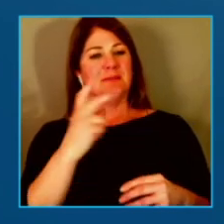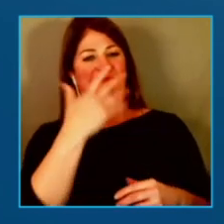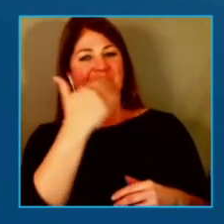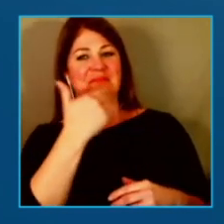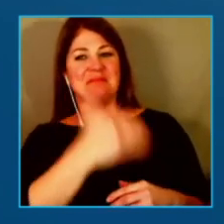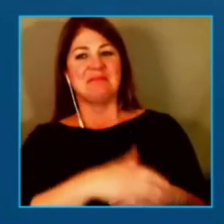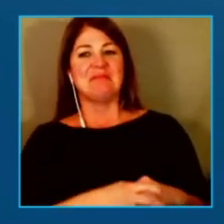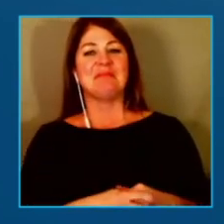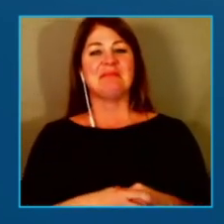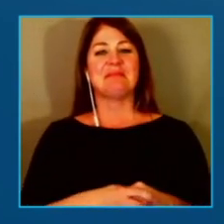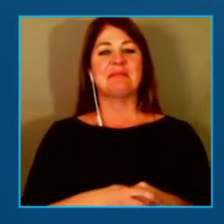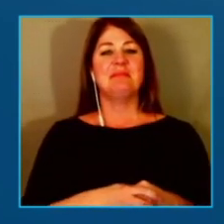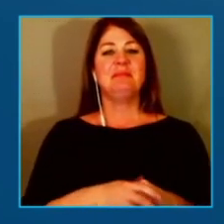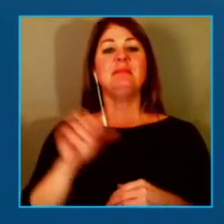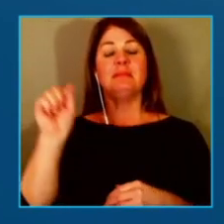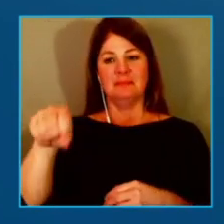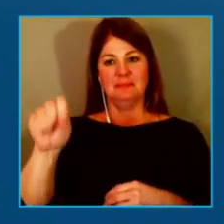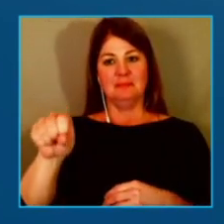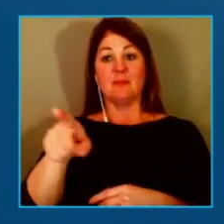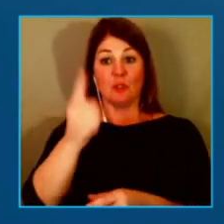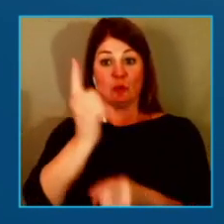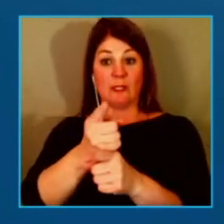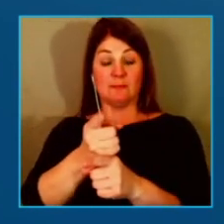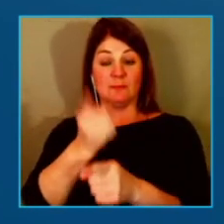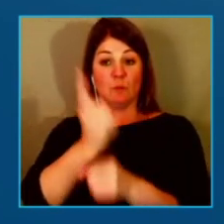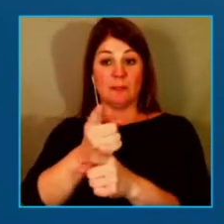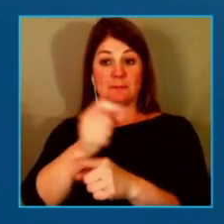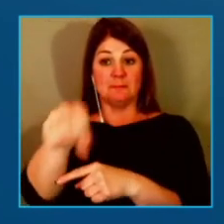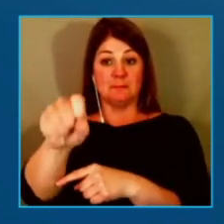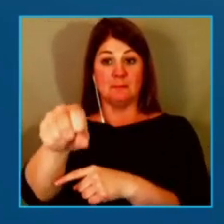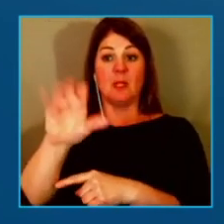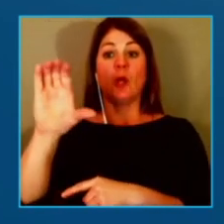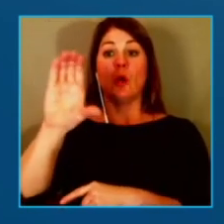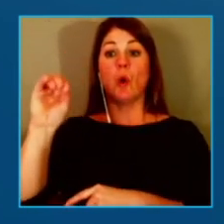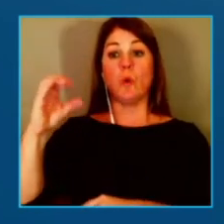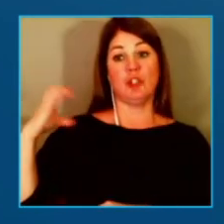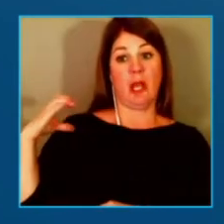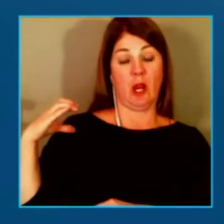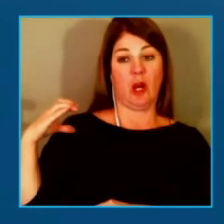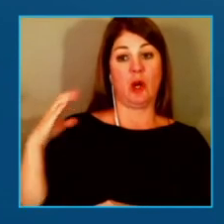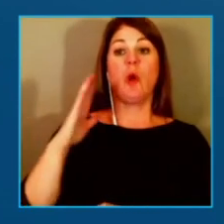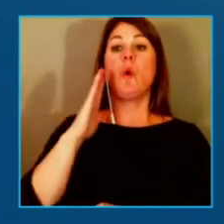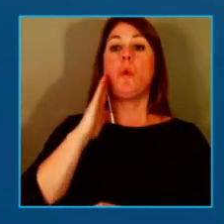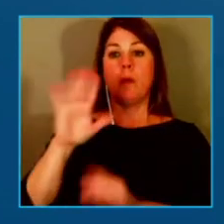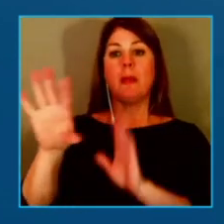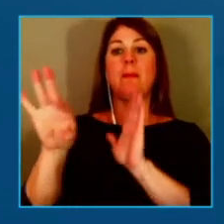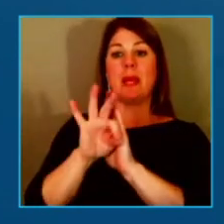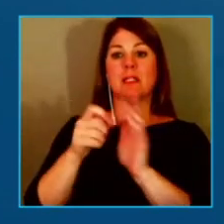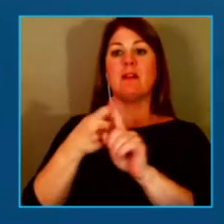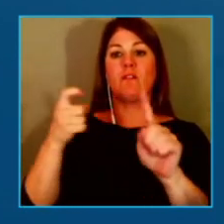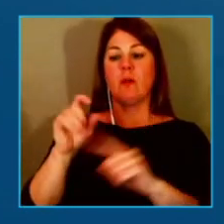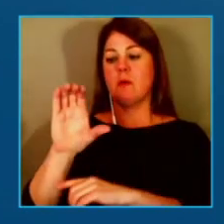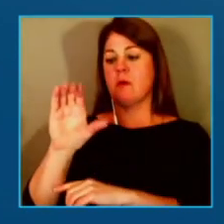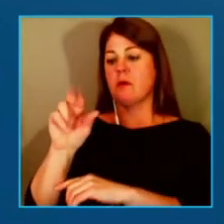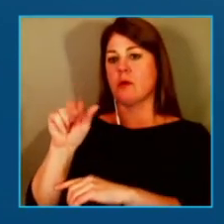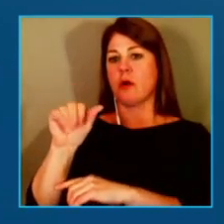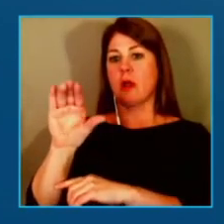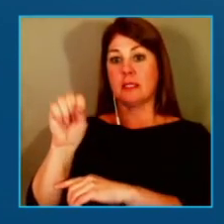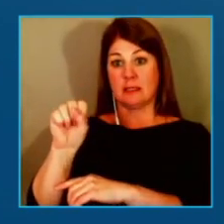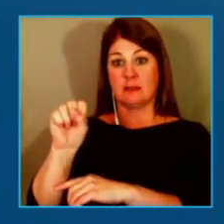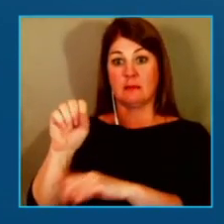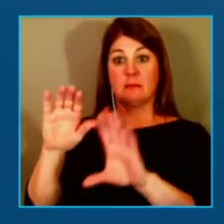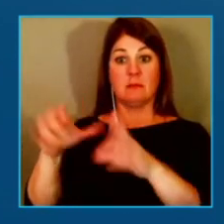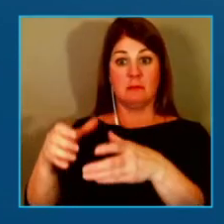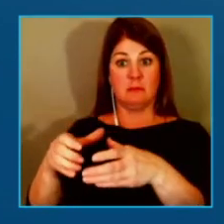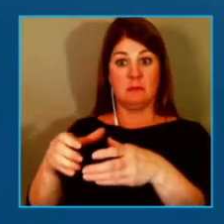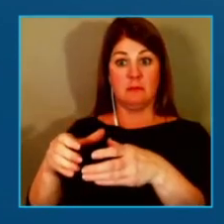Thank you. And yes, you're absolutely right that the co-chairs will be picked from the caucus in addition